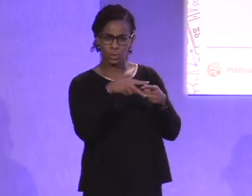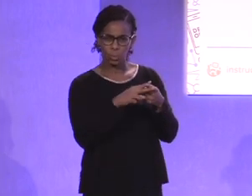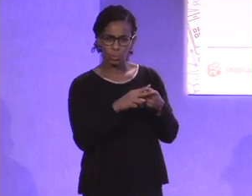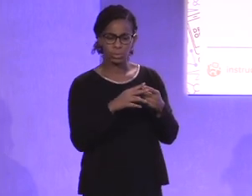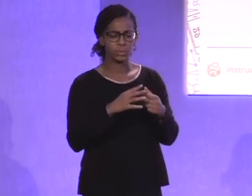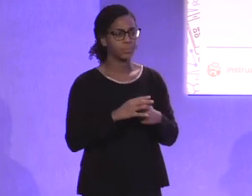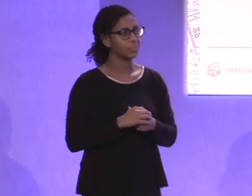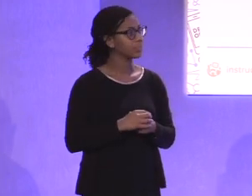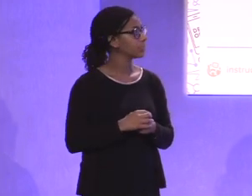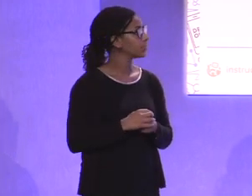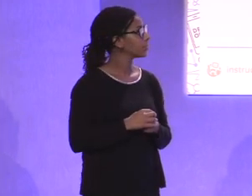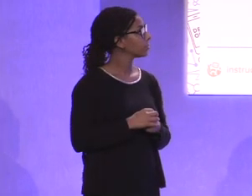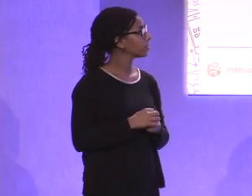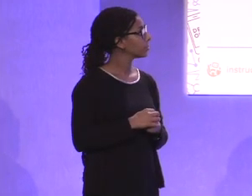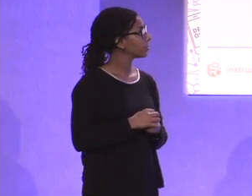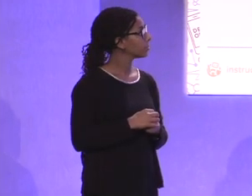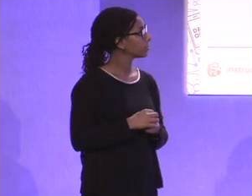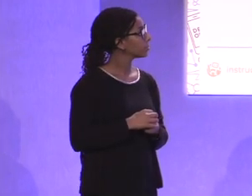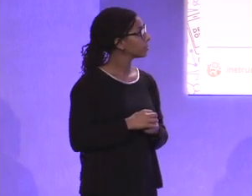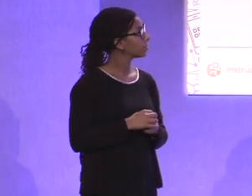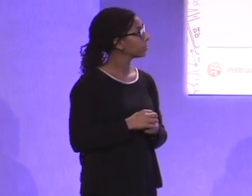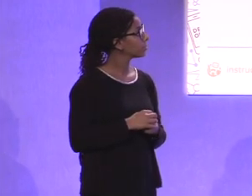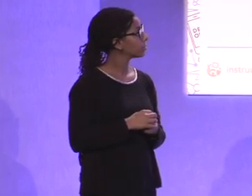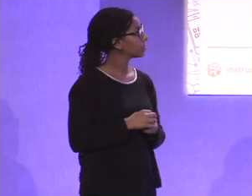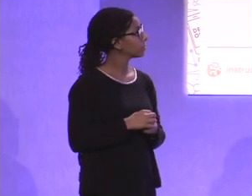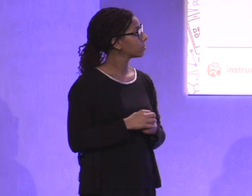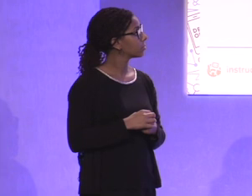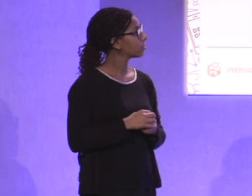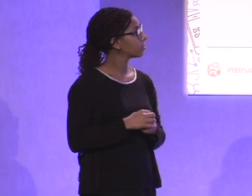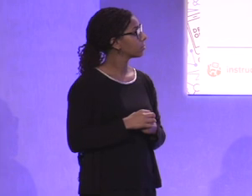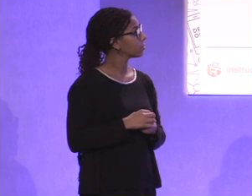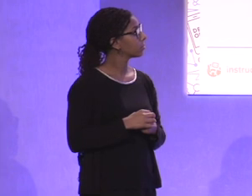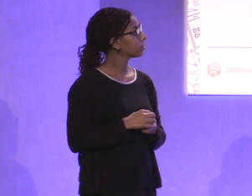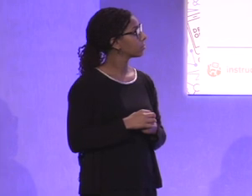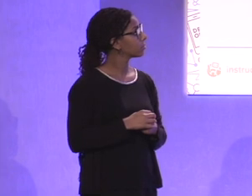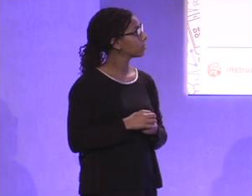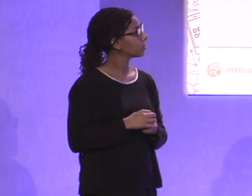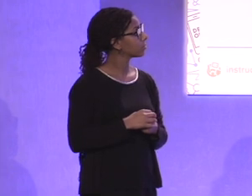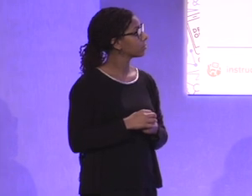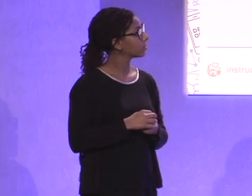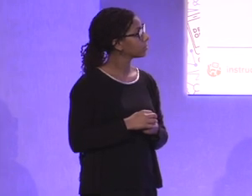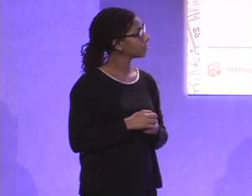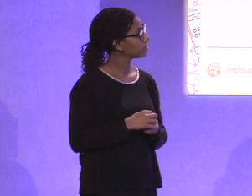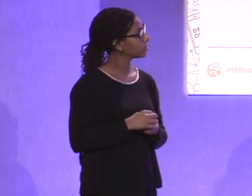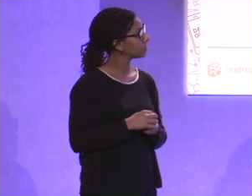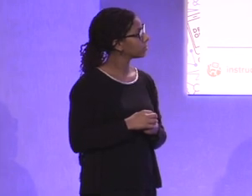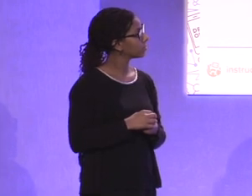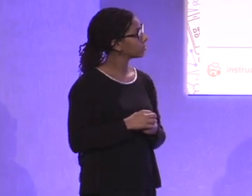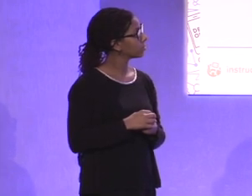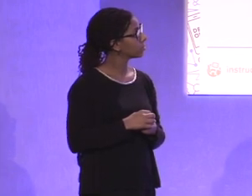operators. So that might be useful. So in summary, we got there. So